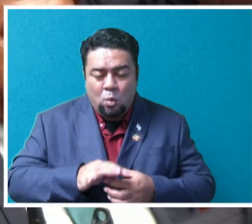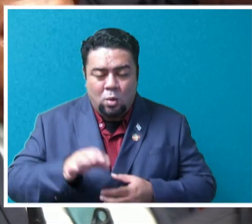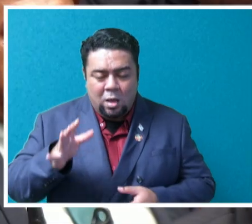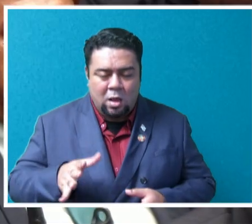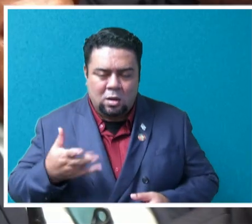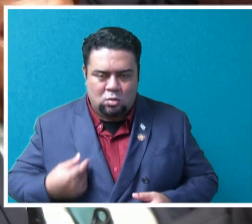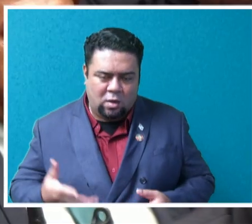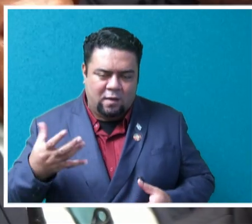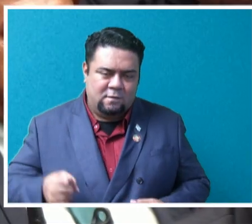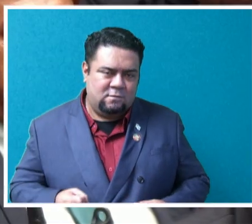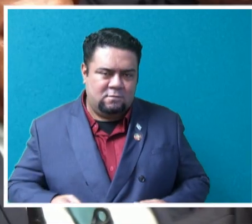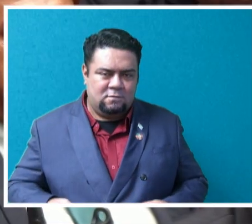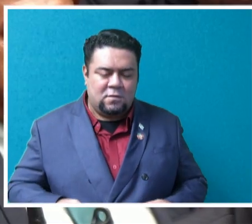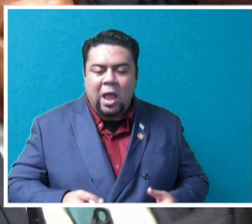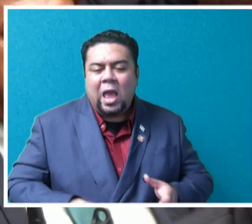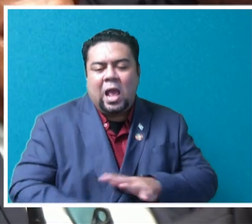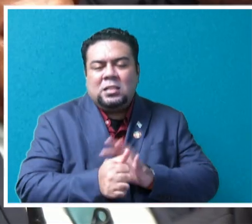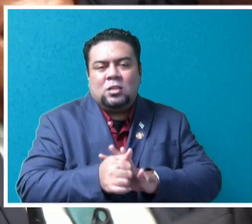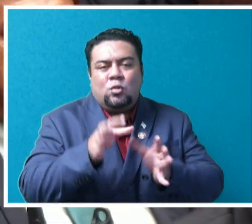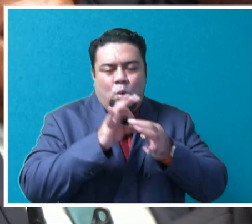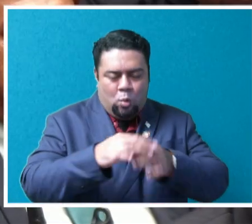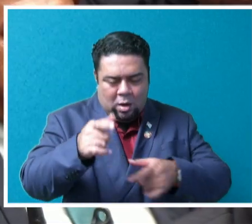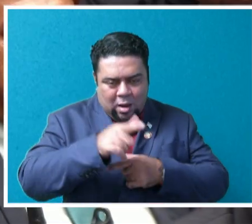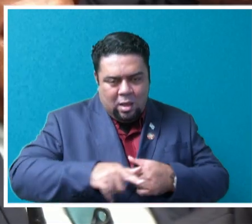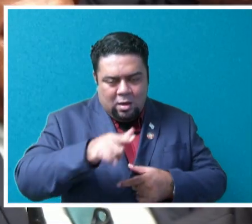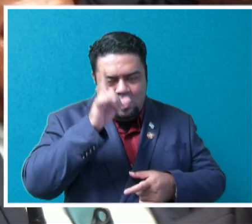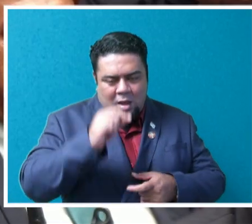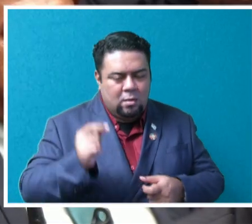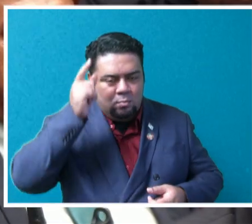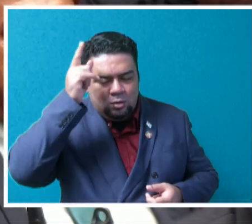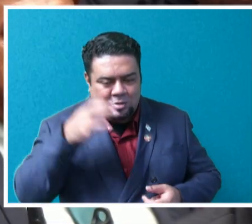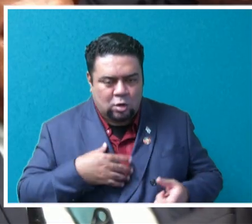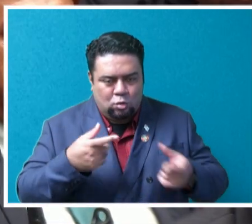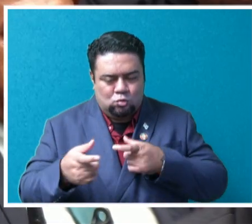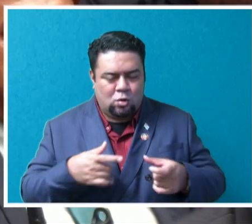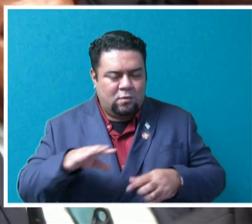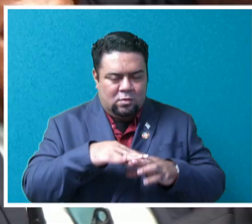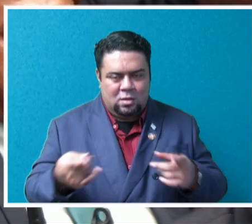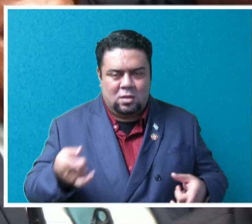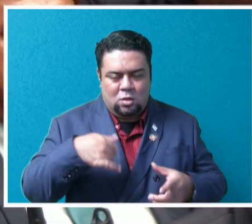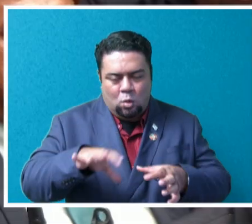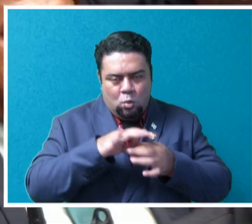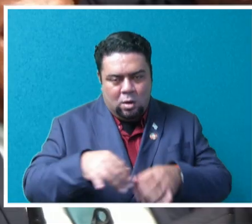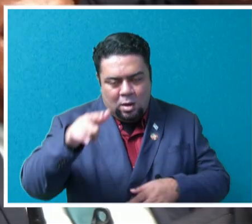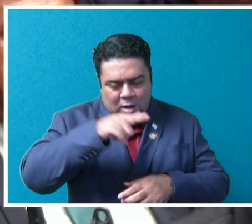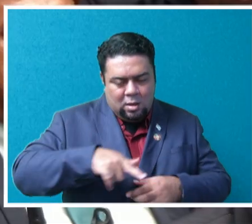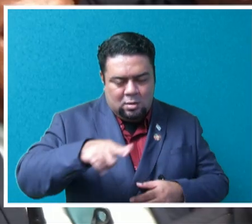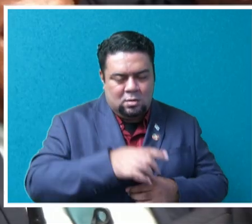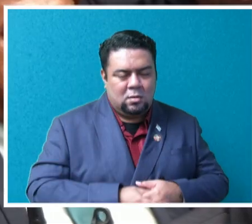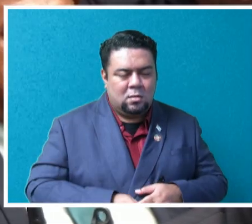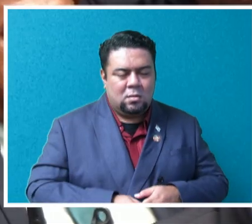potential of their land assets. The facilities provide access to financial